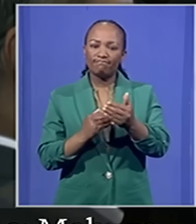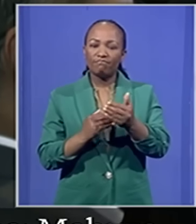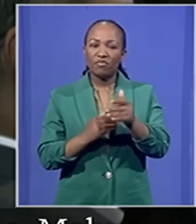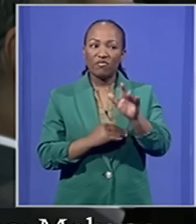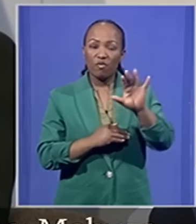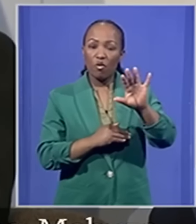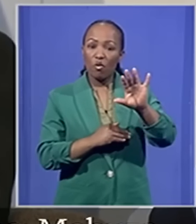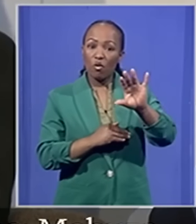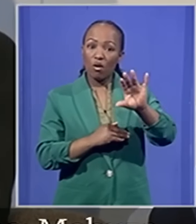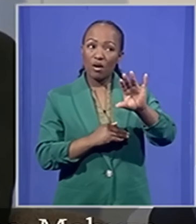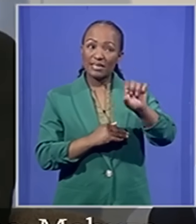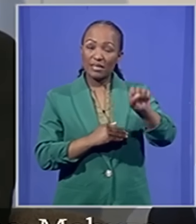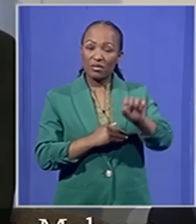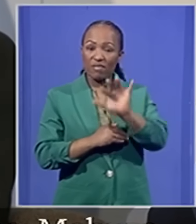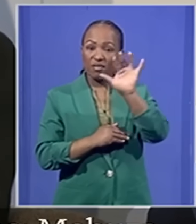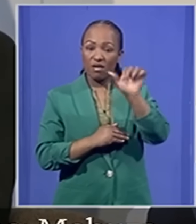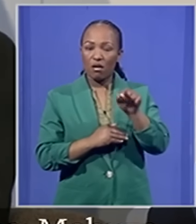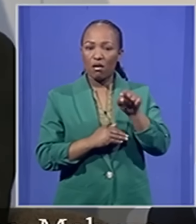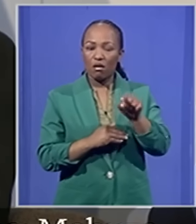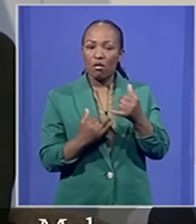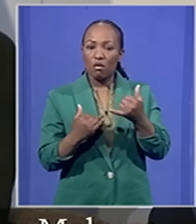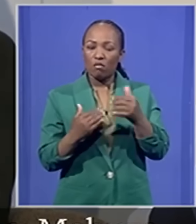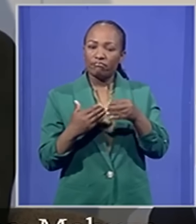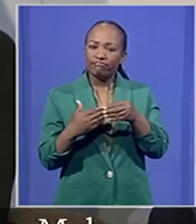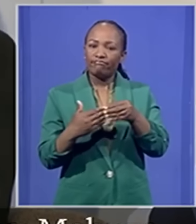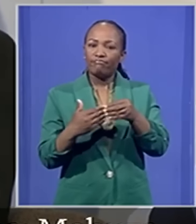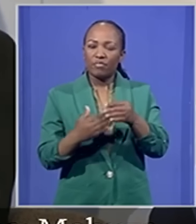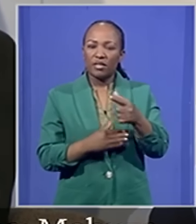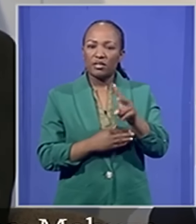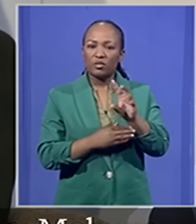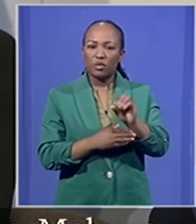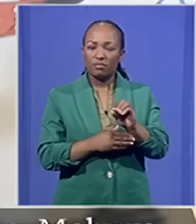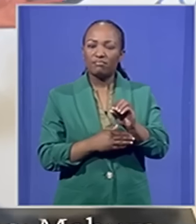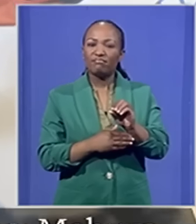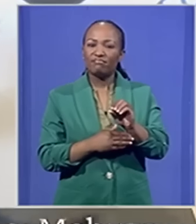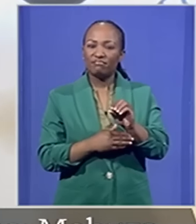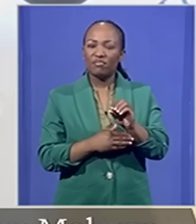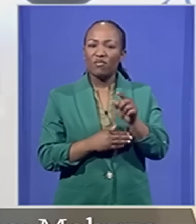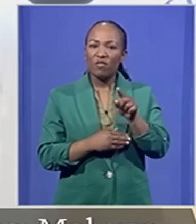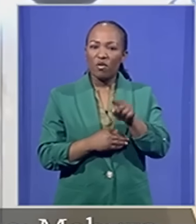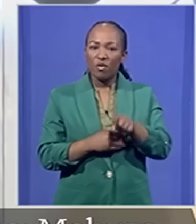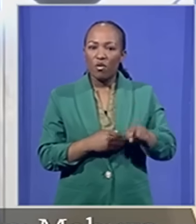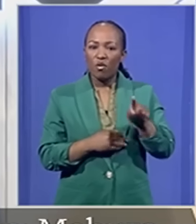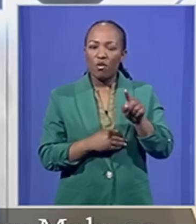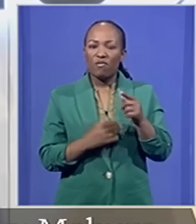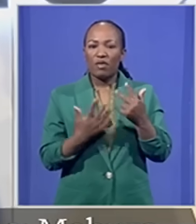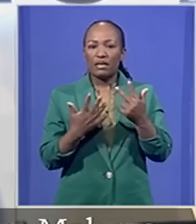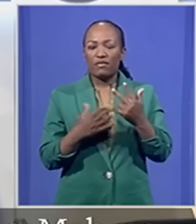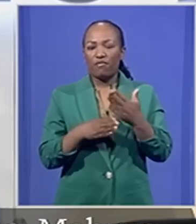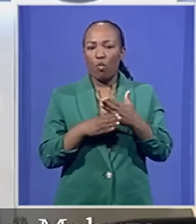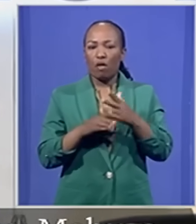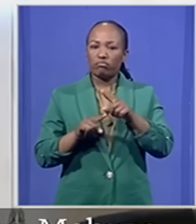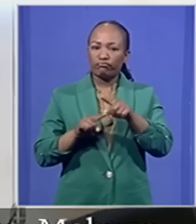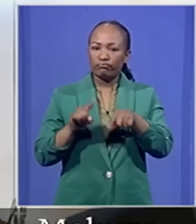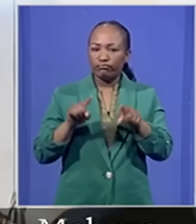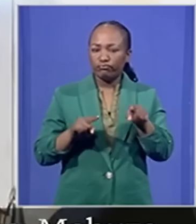Borwa yo a tshwereng maemo a boporesidente a G20 go tswa kwa maphateng a le robedi a tiro.